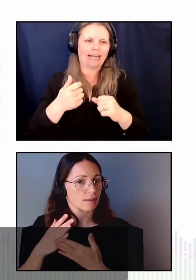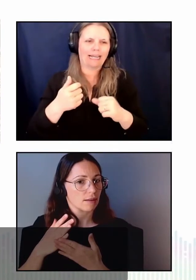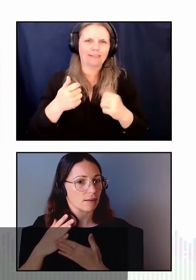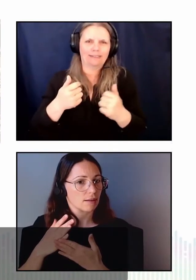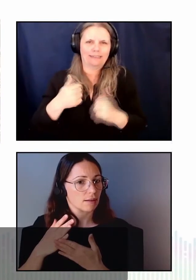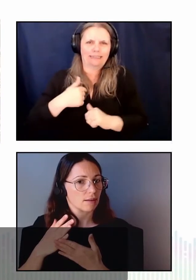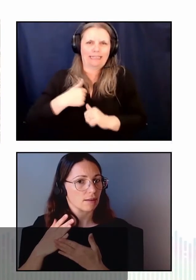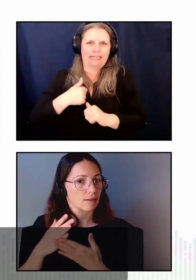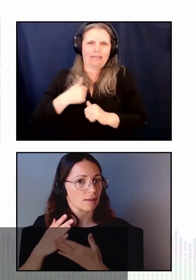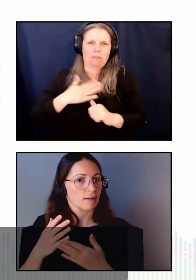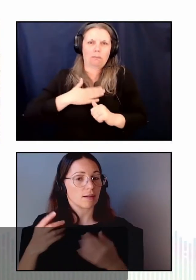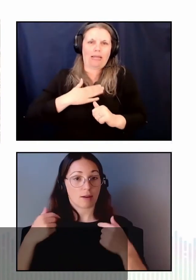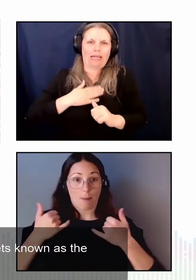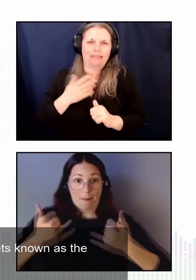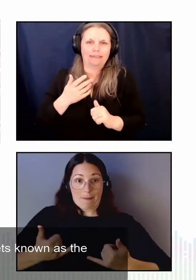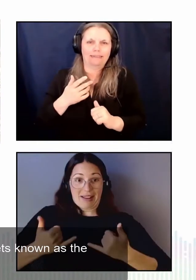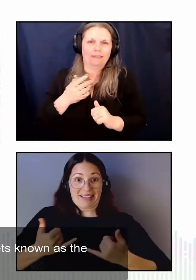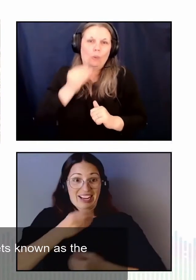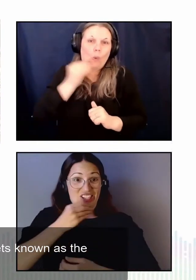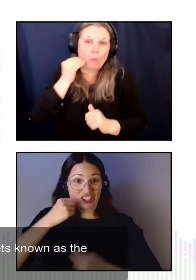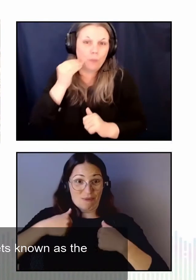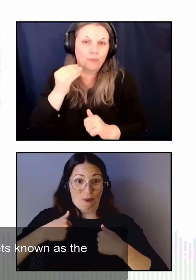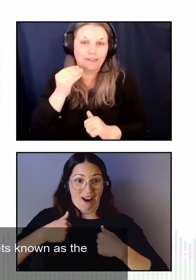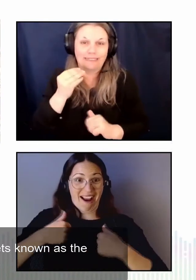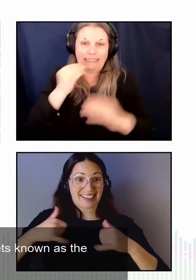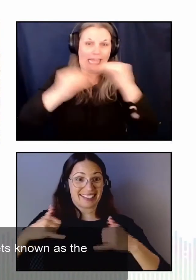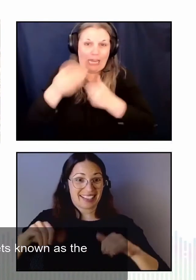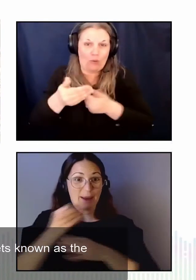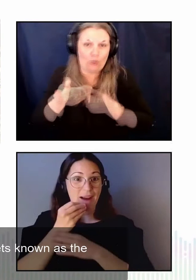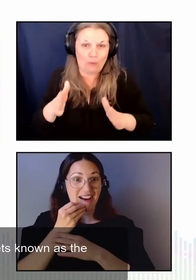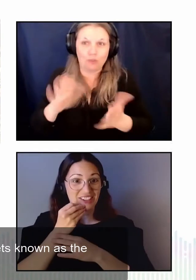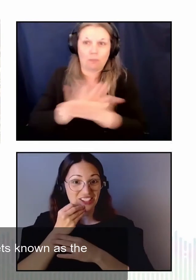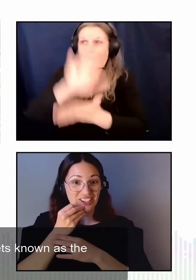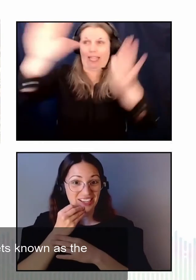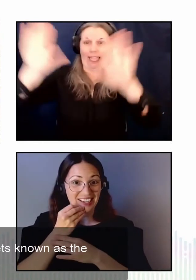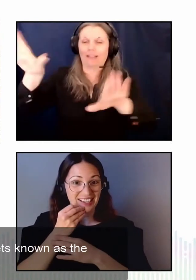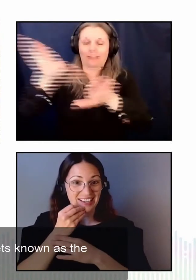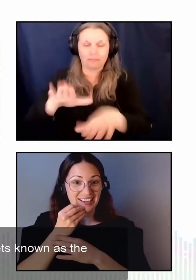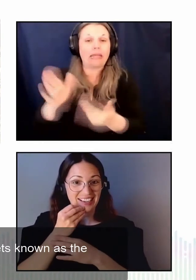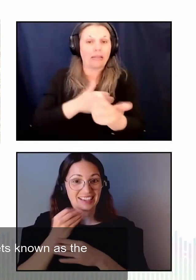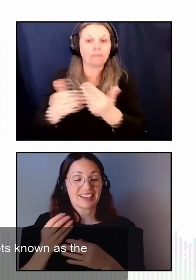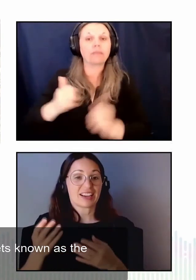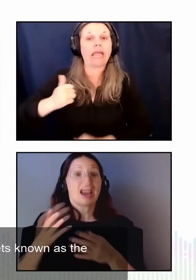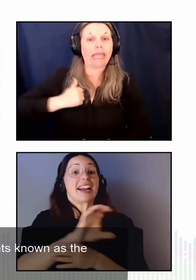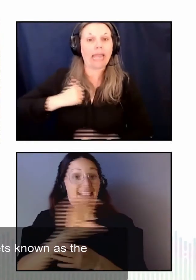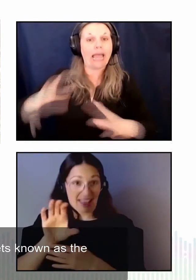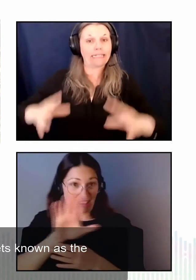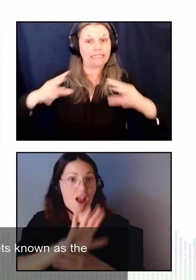my dining room. But Canada adopted a suite of national targets known as